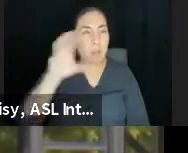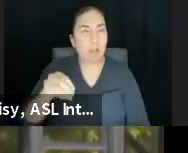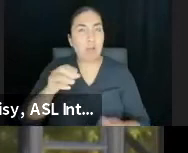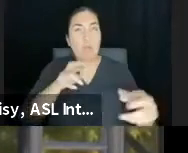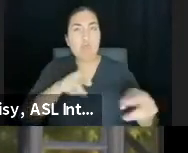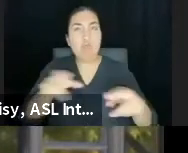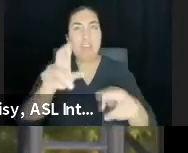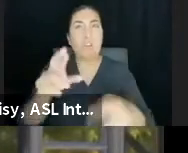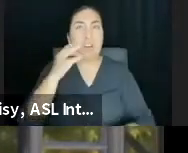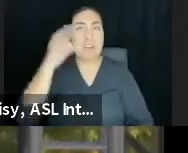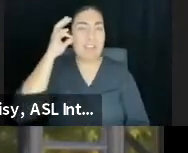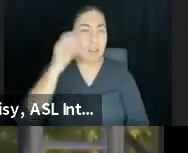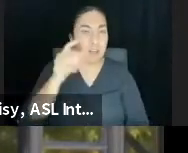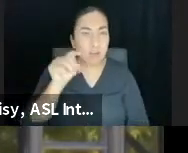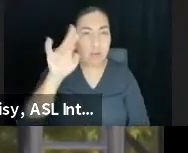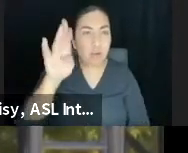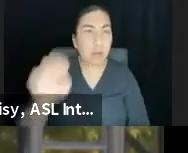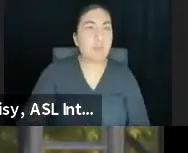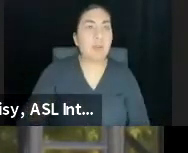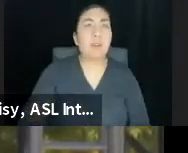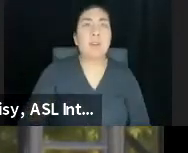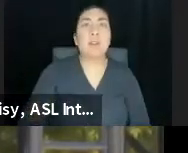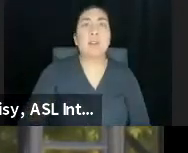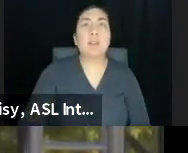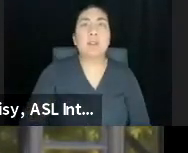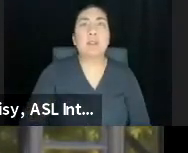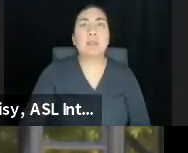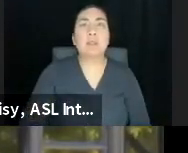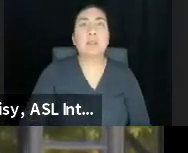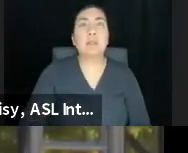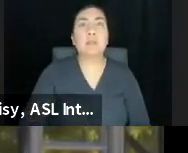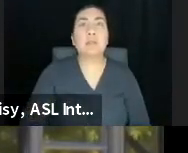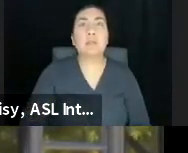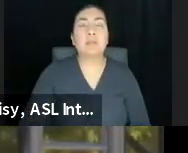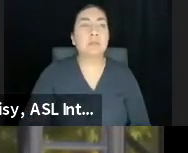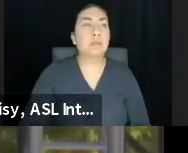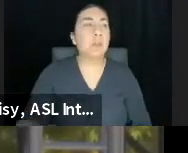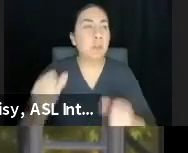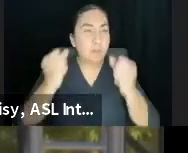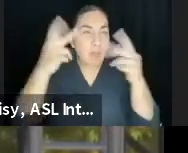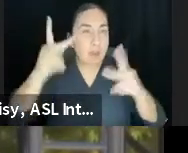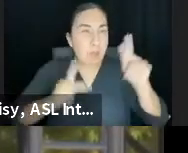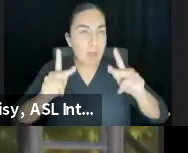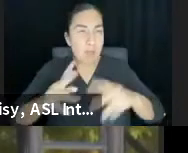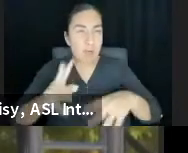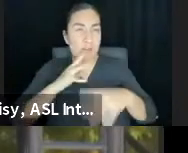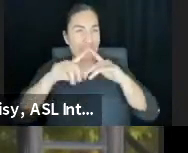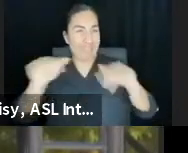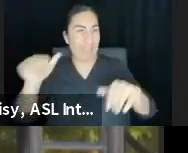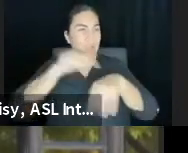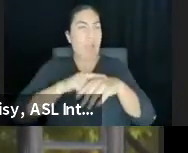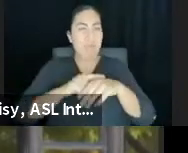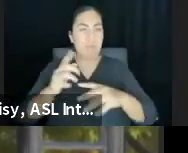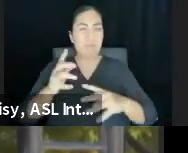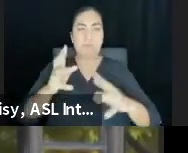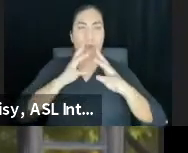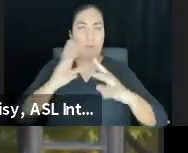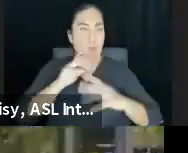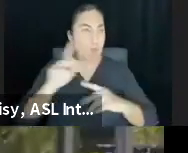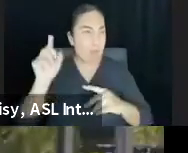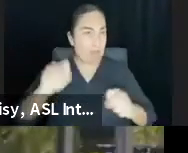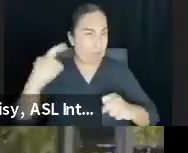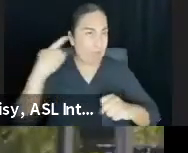Pueblo of Zuni, Cochan Tribe, Salt River Pima Maricopa Indian Community, San Carlos